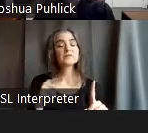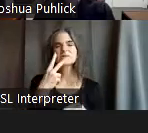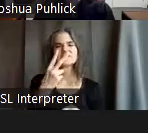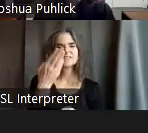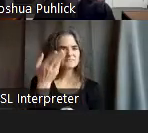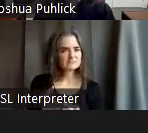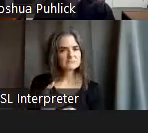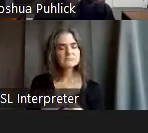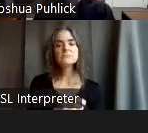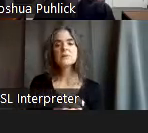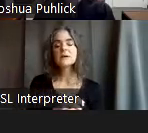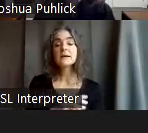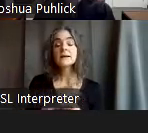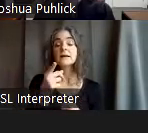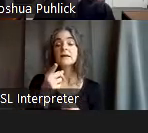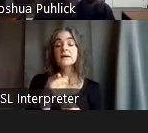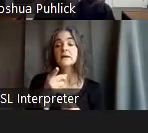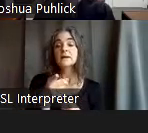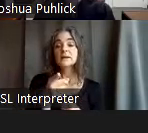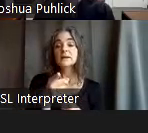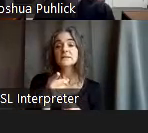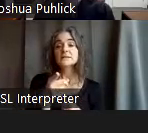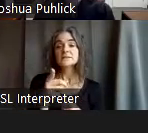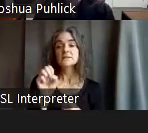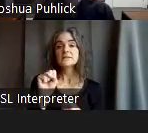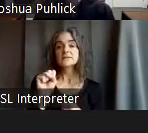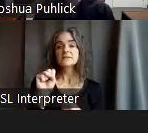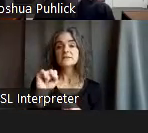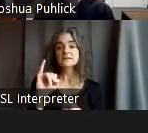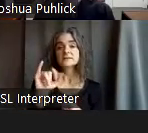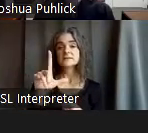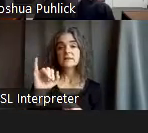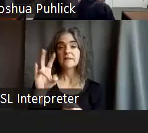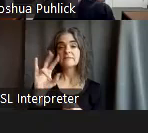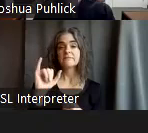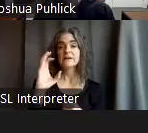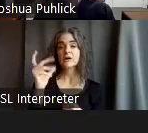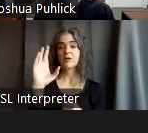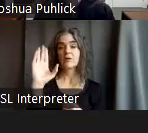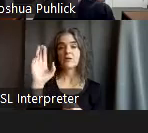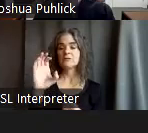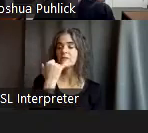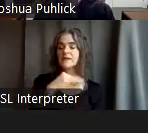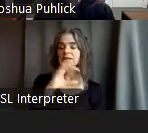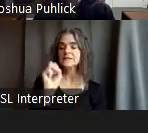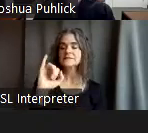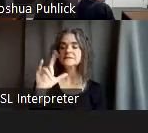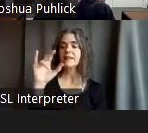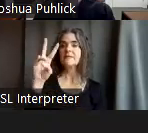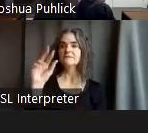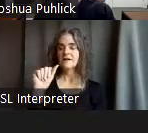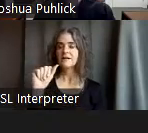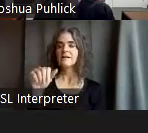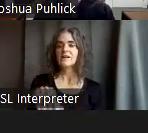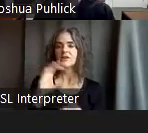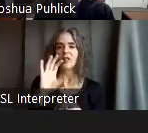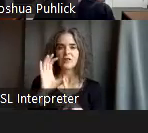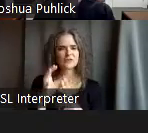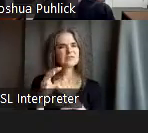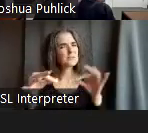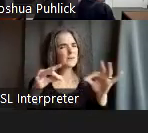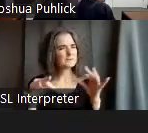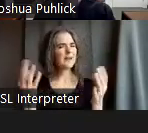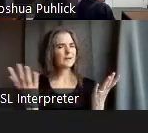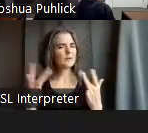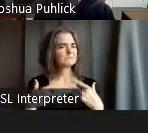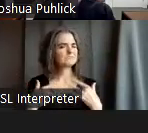but he is a silviculturist for the Jones Center. Josh will tell us a little more about the Jones Center for folks